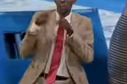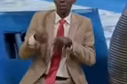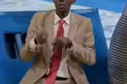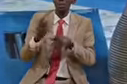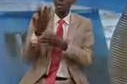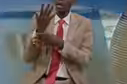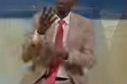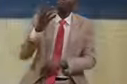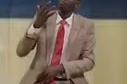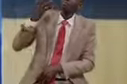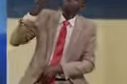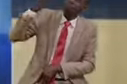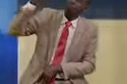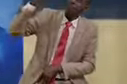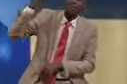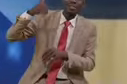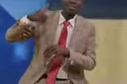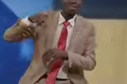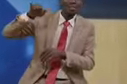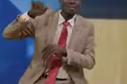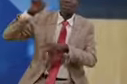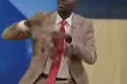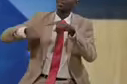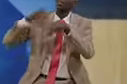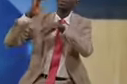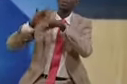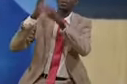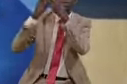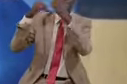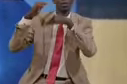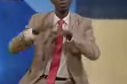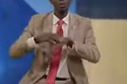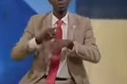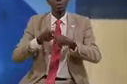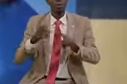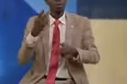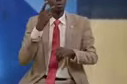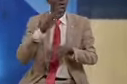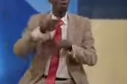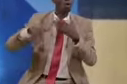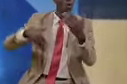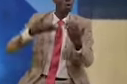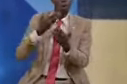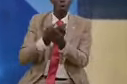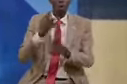and his hand cannot touch heaven. And we look at all the people on earth,